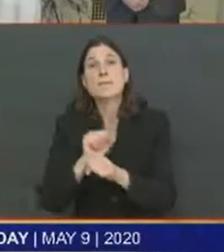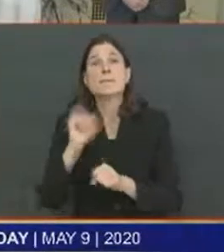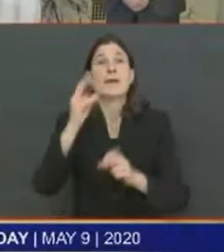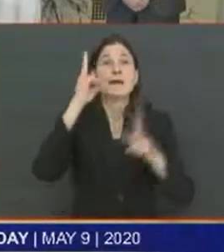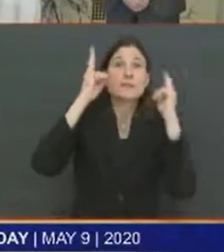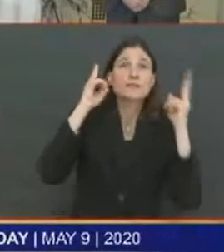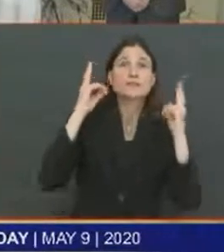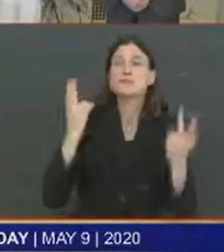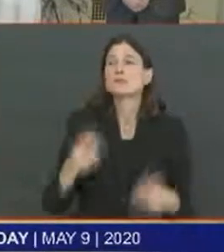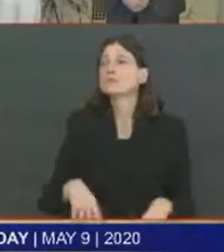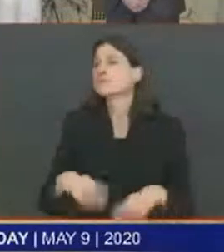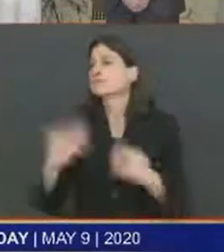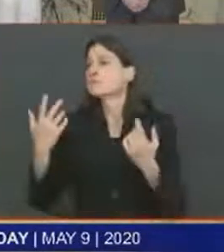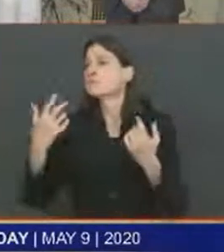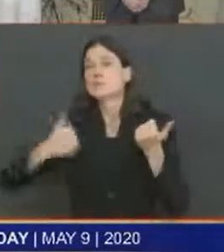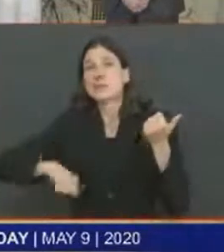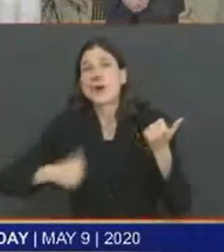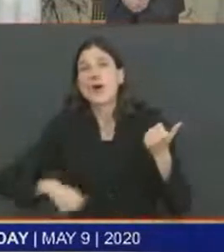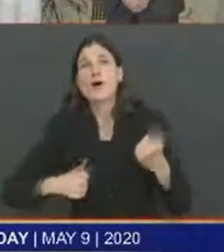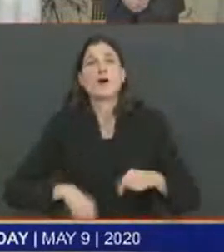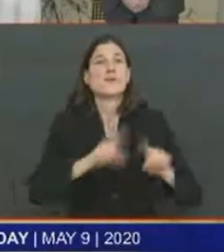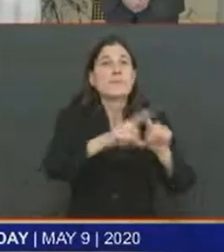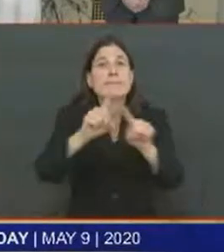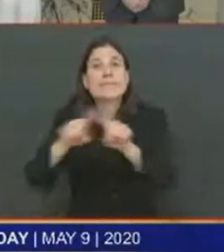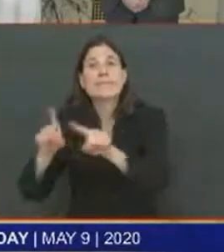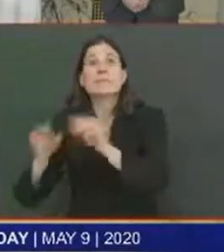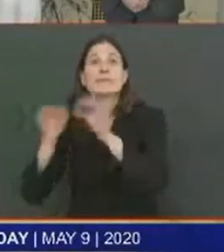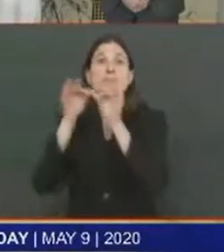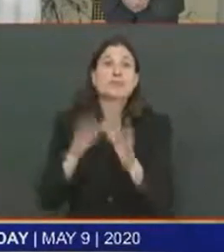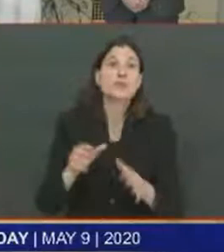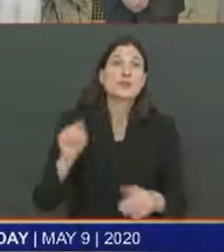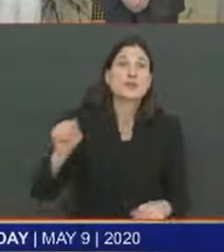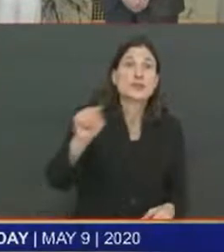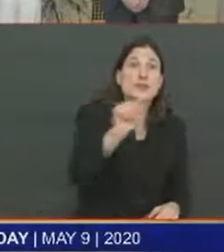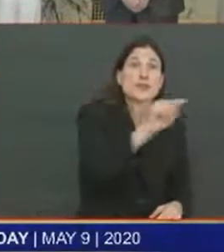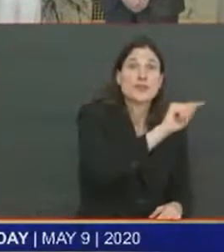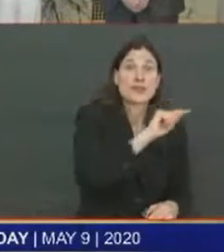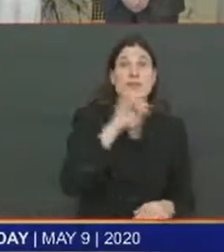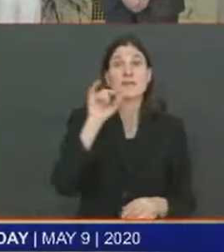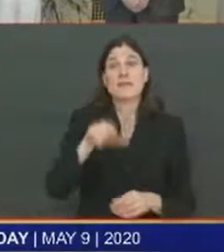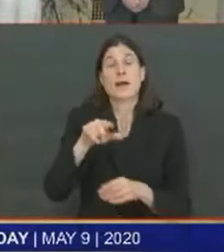decide if and how long that initiative will last.